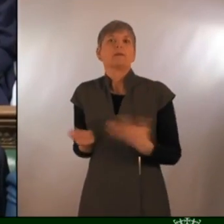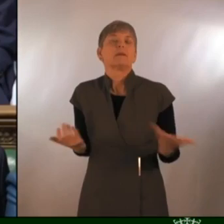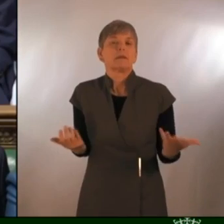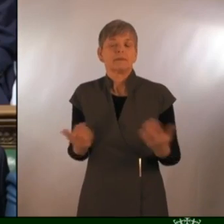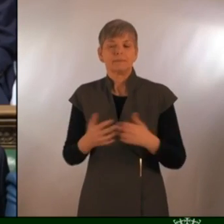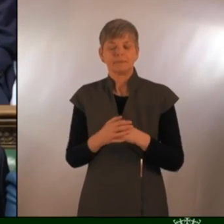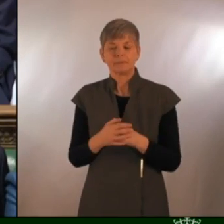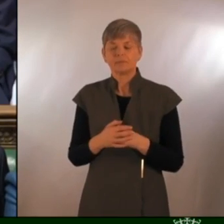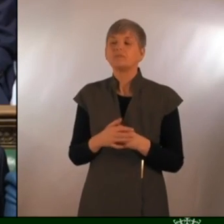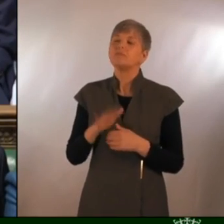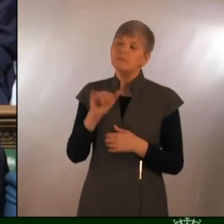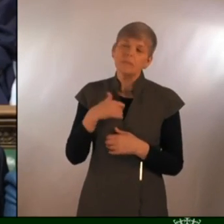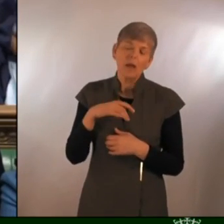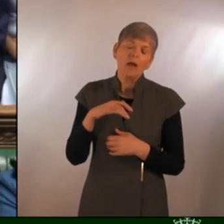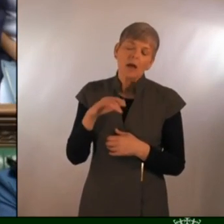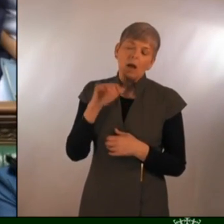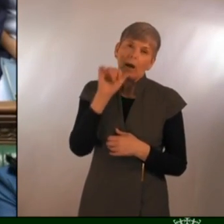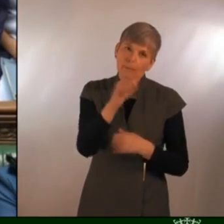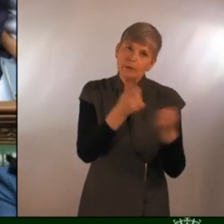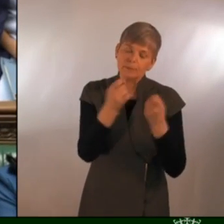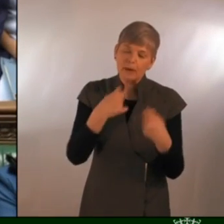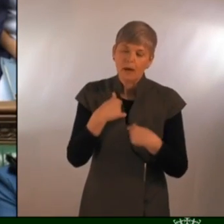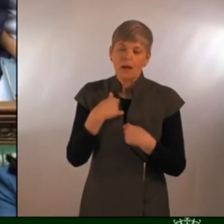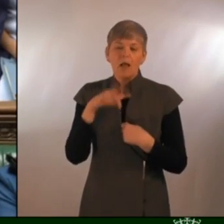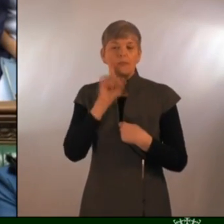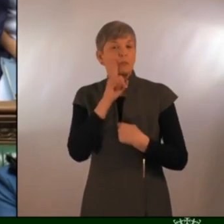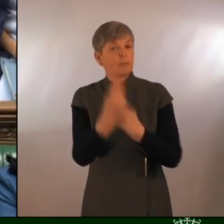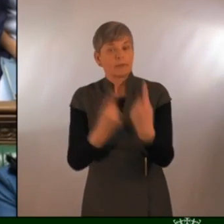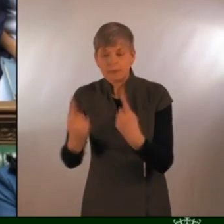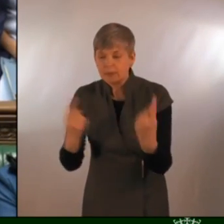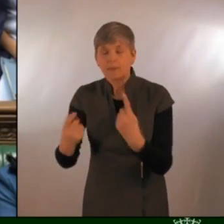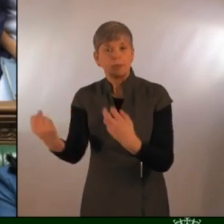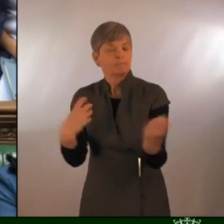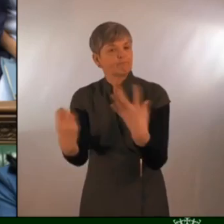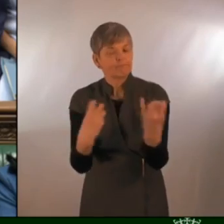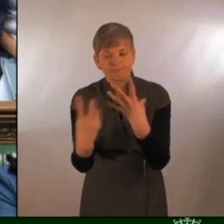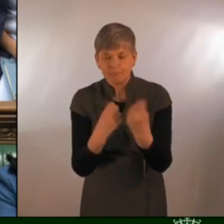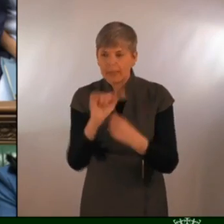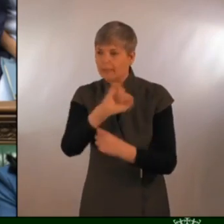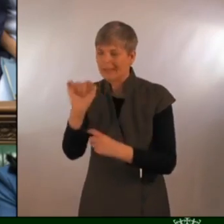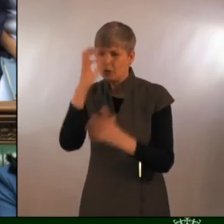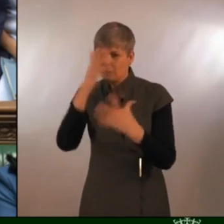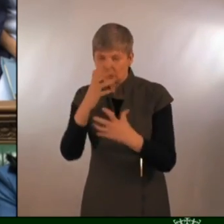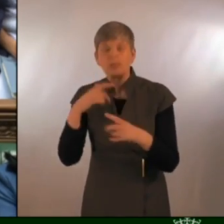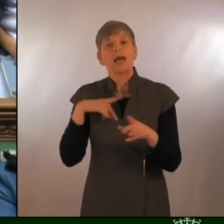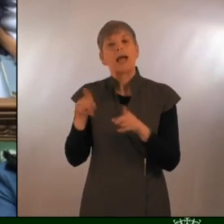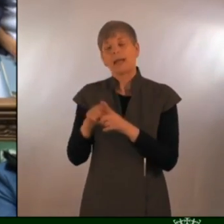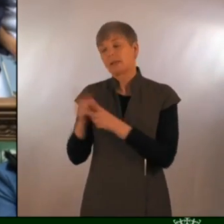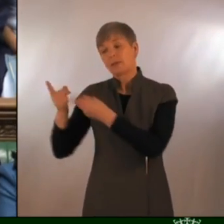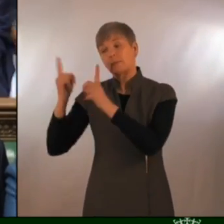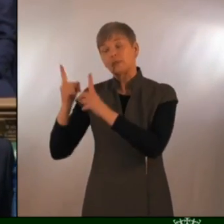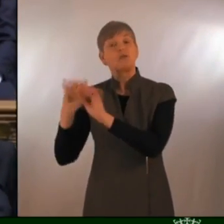from the war widows themselves about their own concerns. The Ministry of Defence is looking at what can be done to